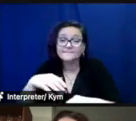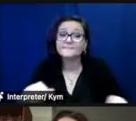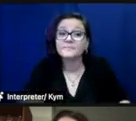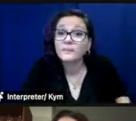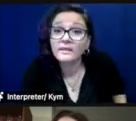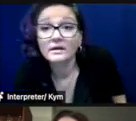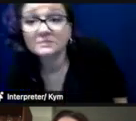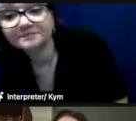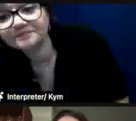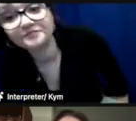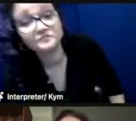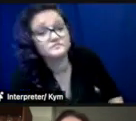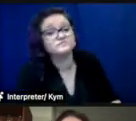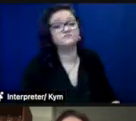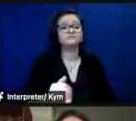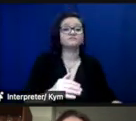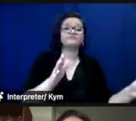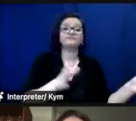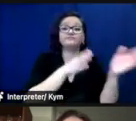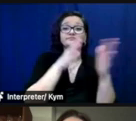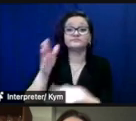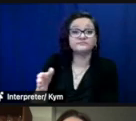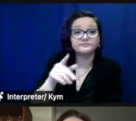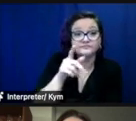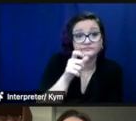Okay, so the next one is Elijah Anderson.